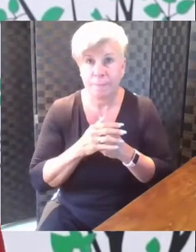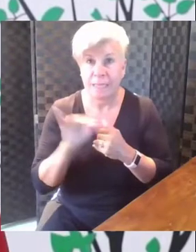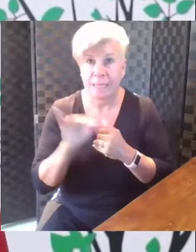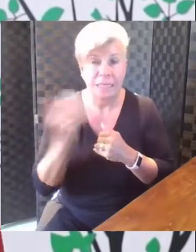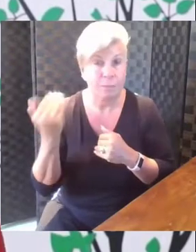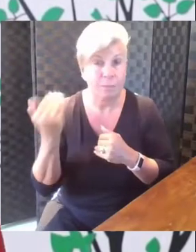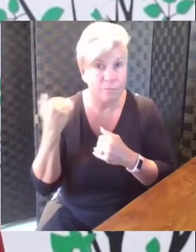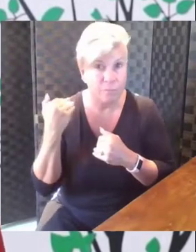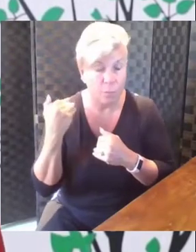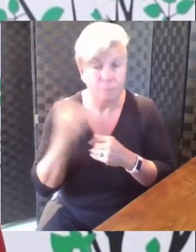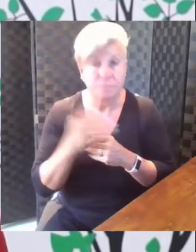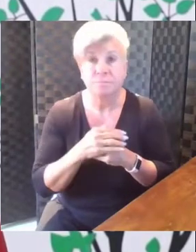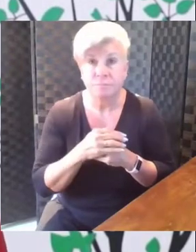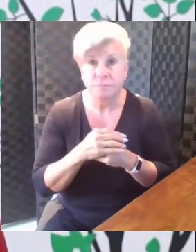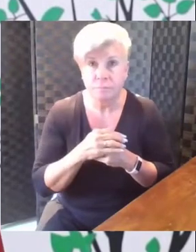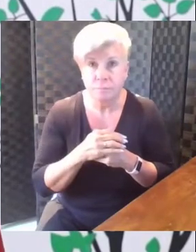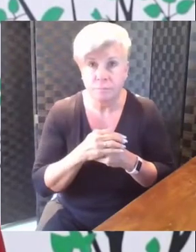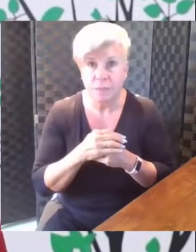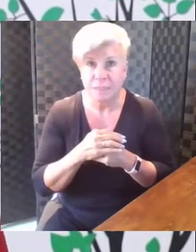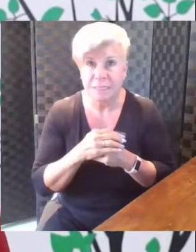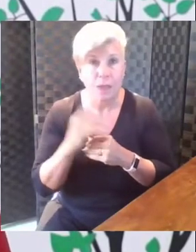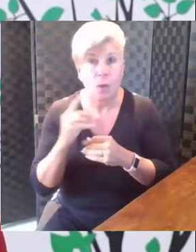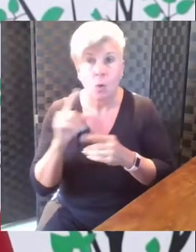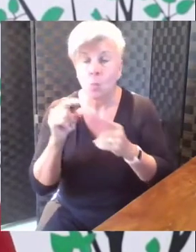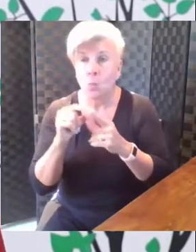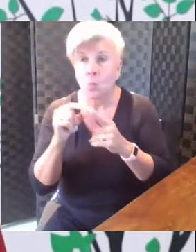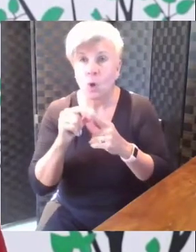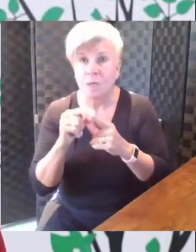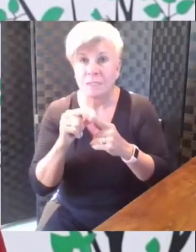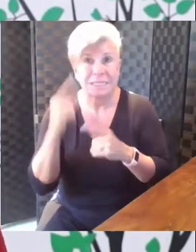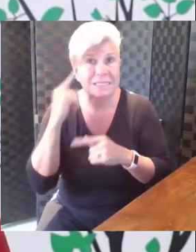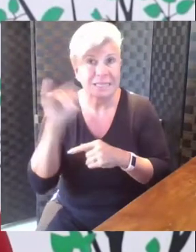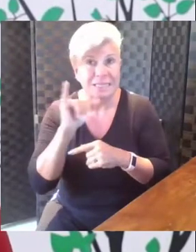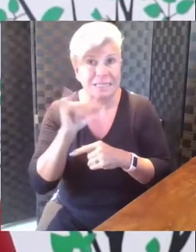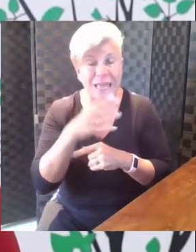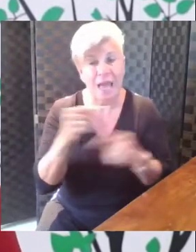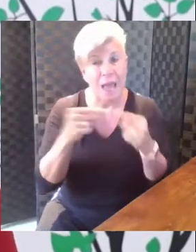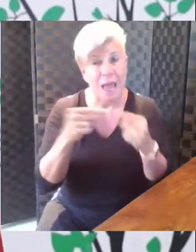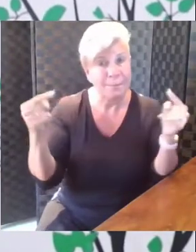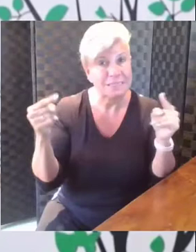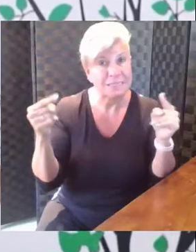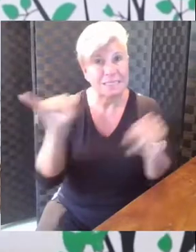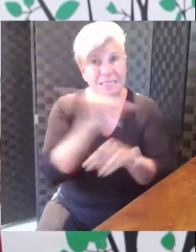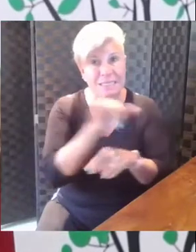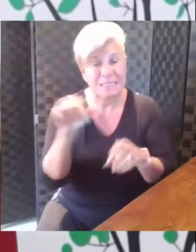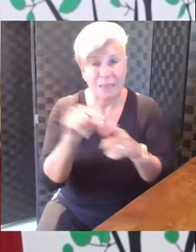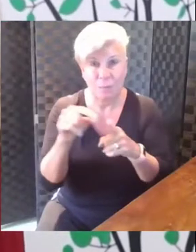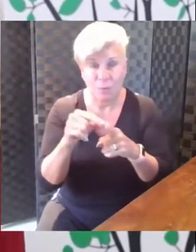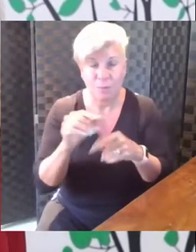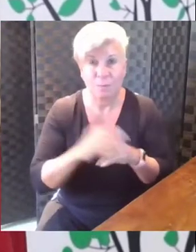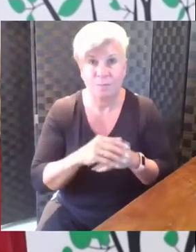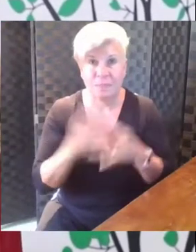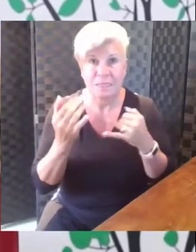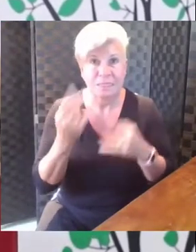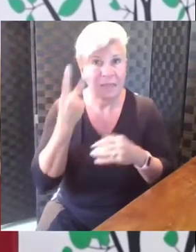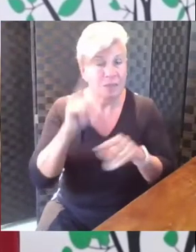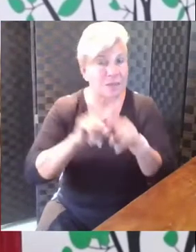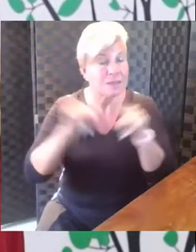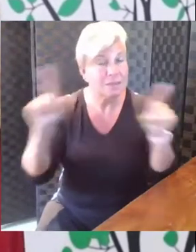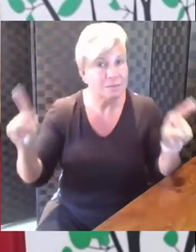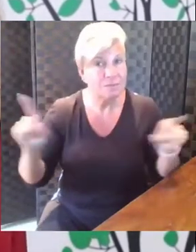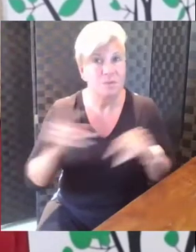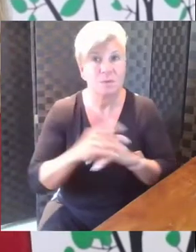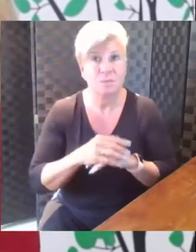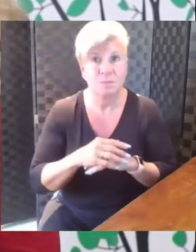have in the past few lessons, we did homophones, and we also worked with antonyms and synonyms. Today we're going to look at something